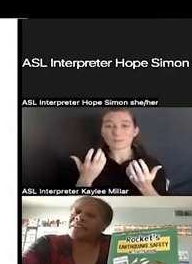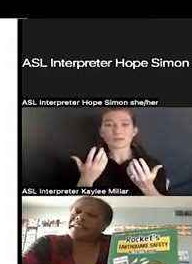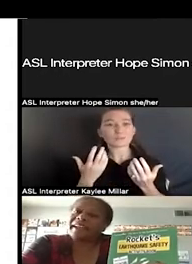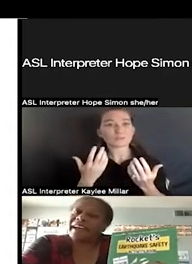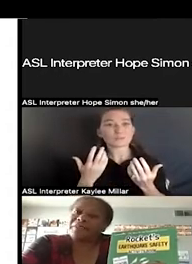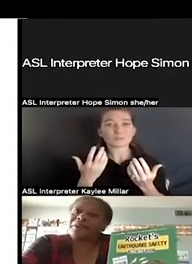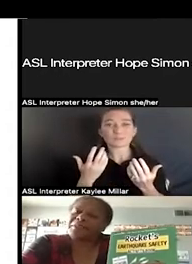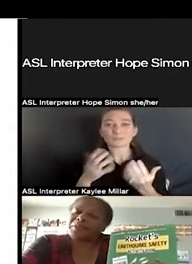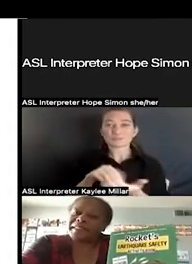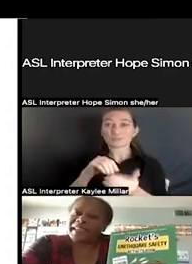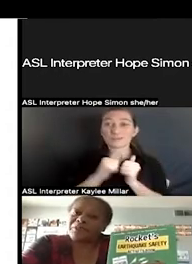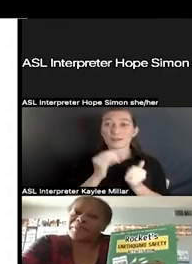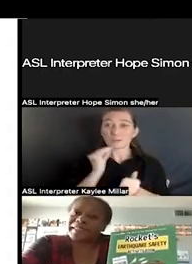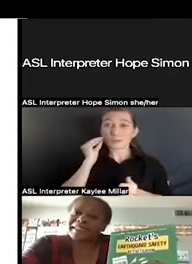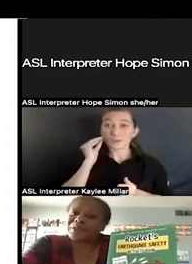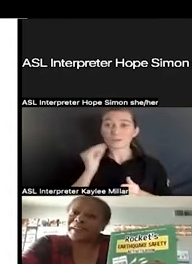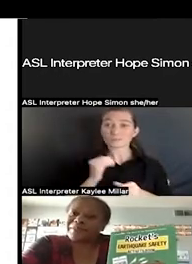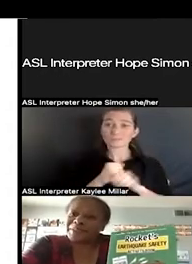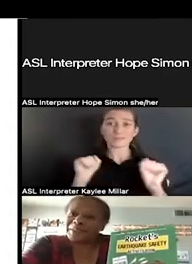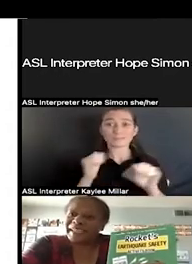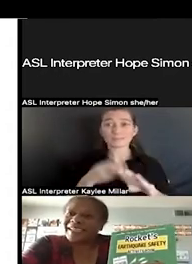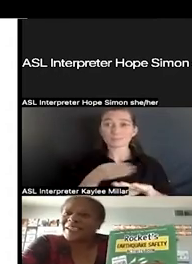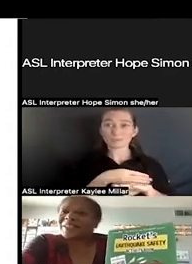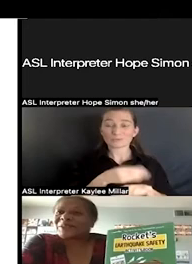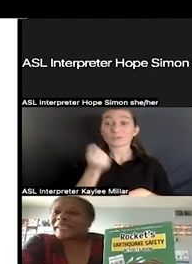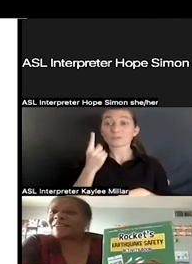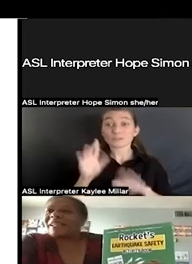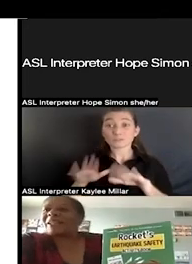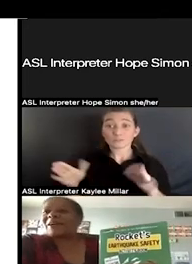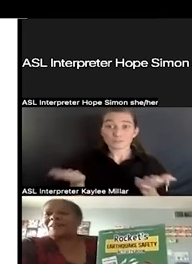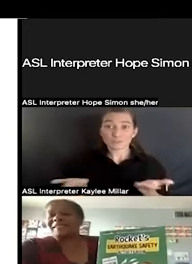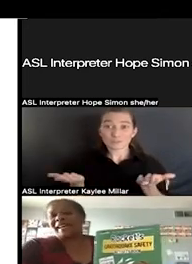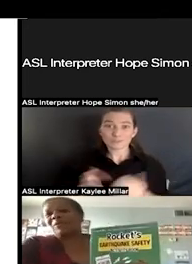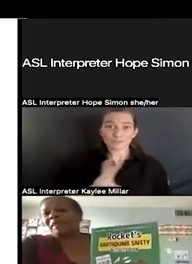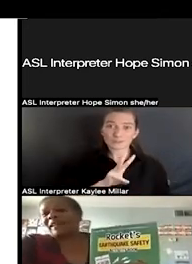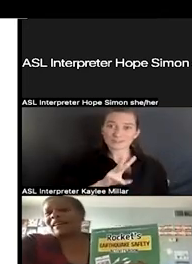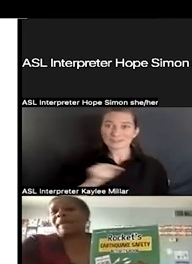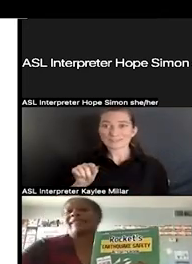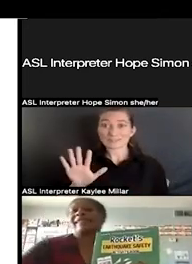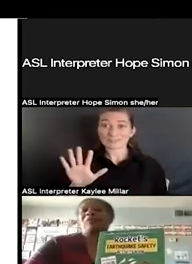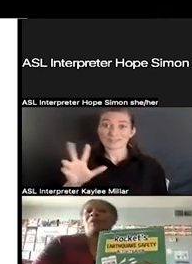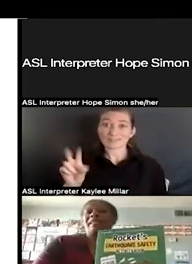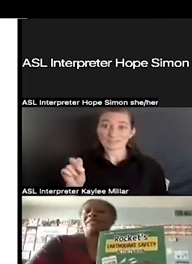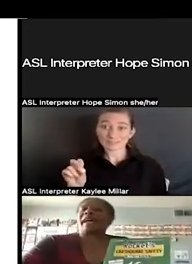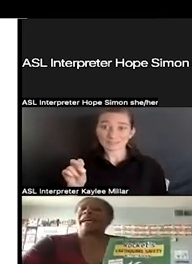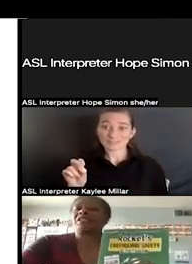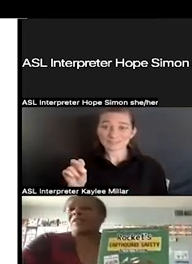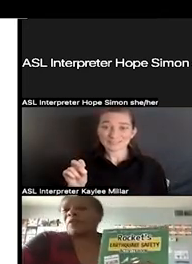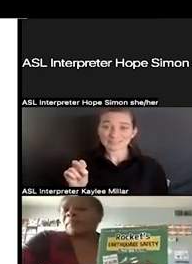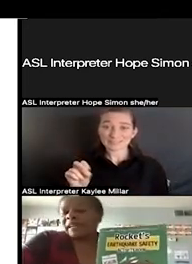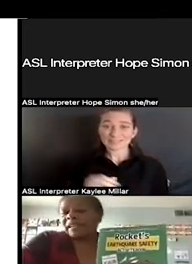like 11 and a half hours for the day from 6 to 5:30. So we have a long time with 8 little ones